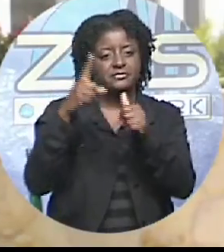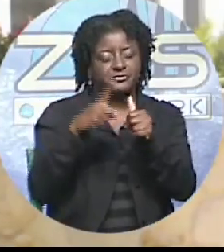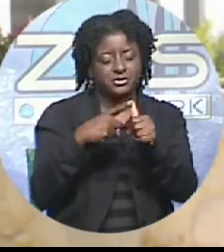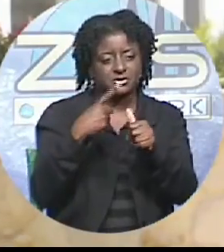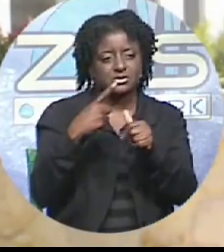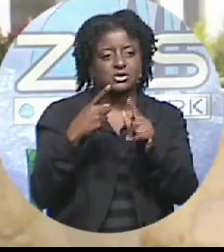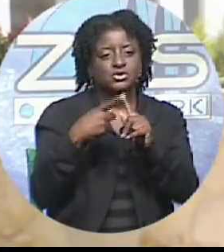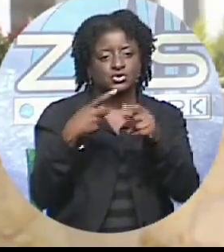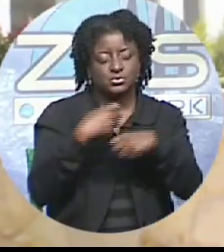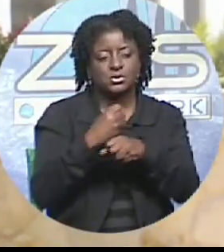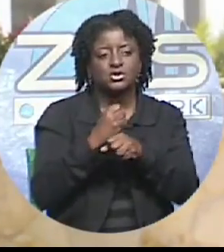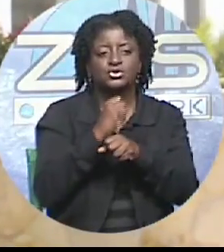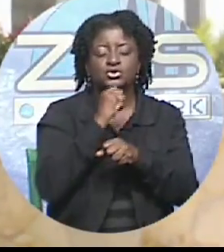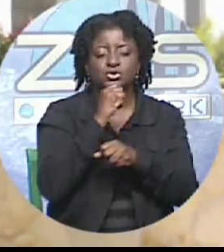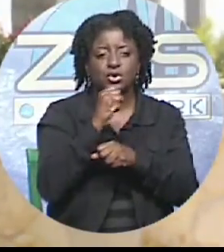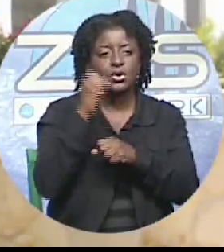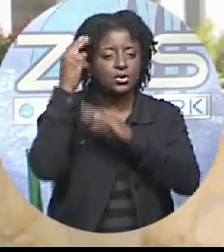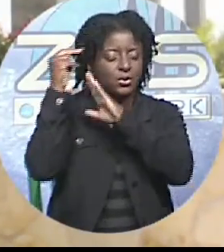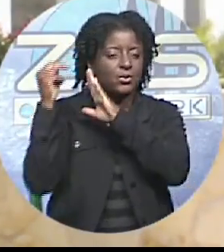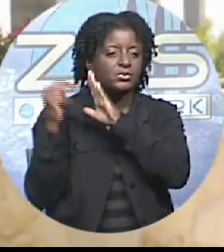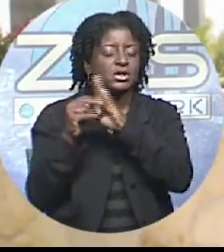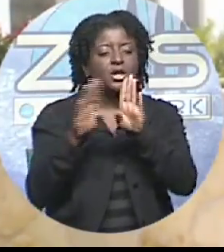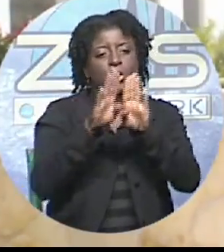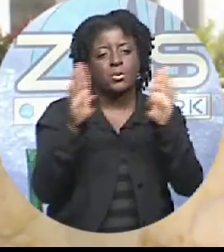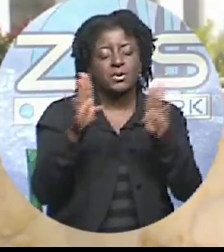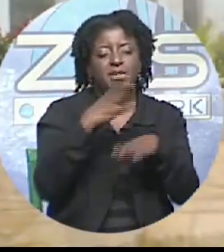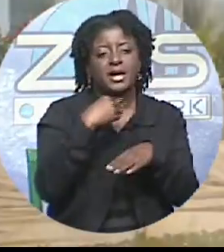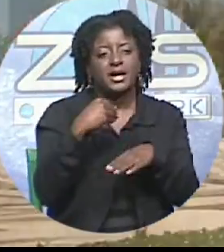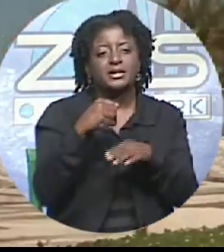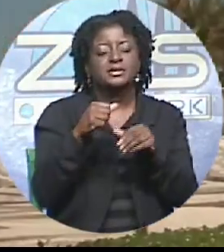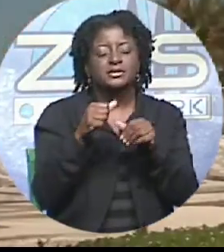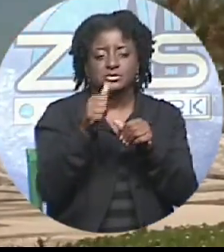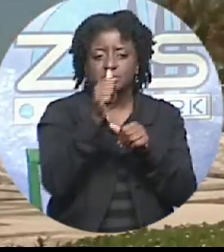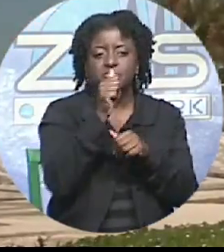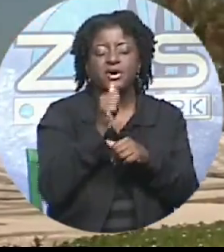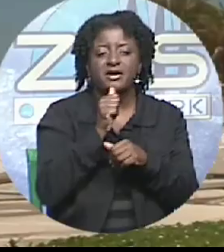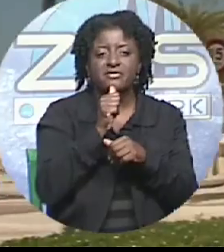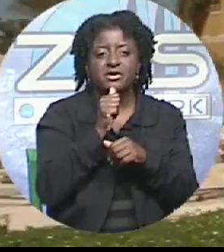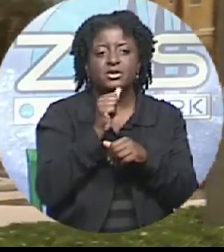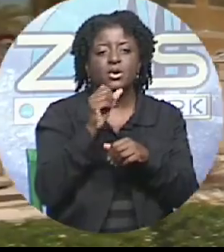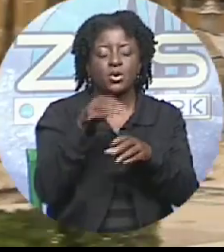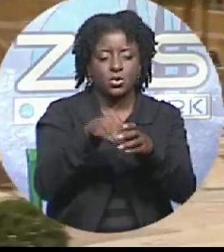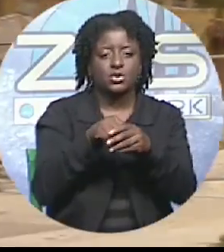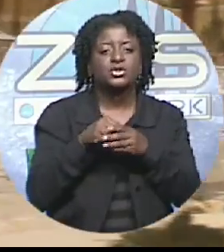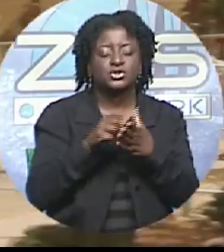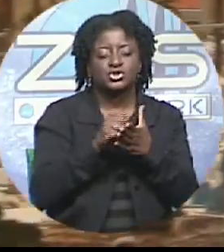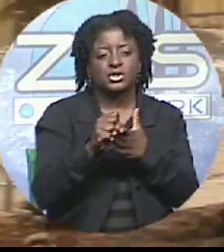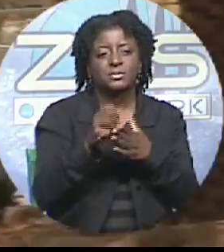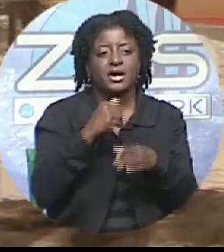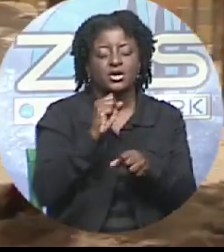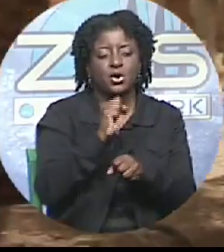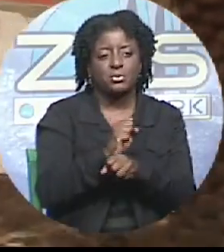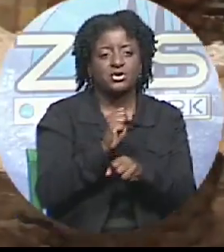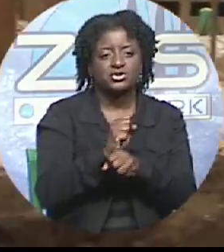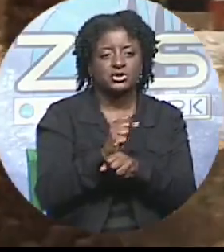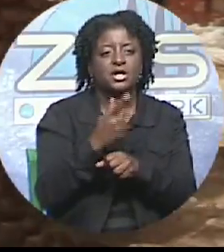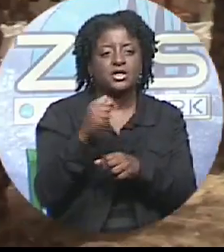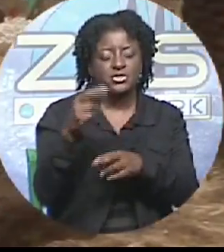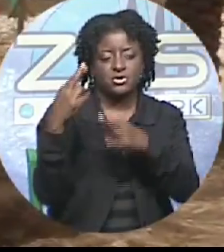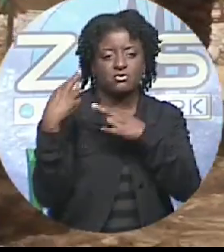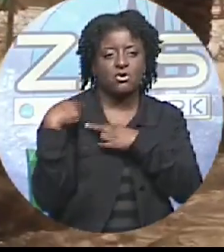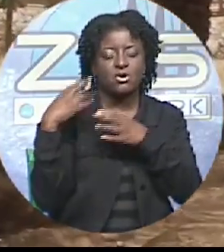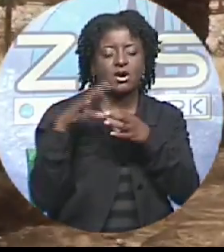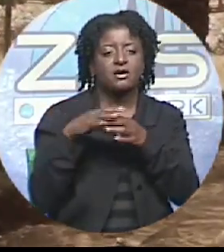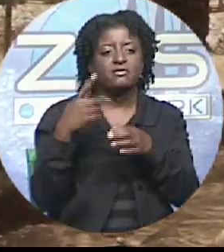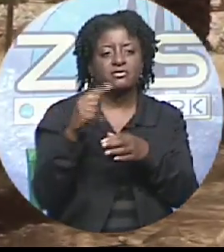the opening of Bahamar under private ownership and operation. The release says the role of the provisional liquidator would be